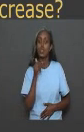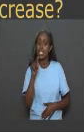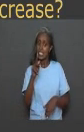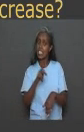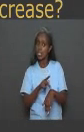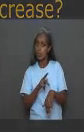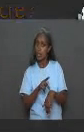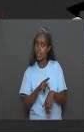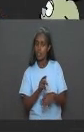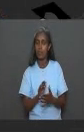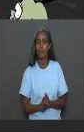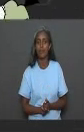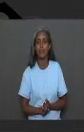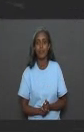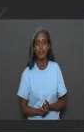period?